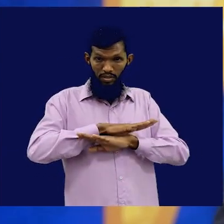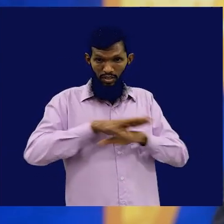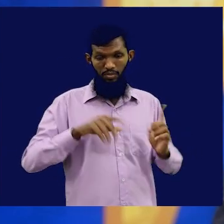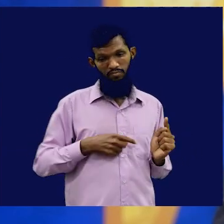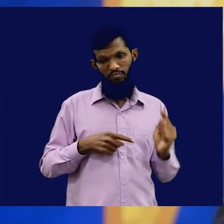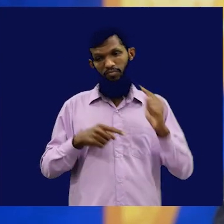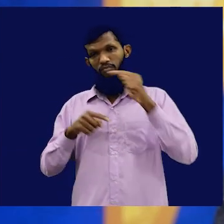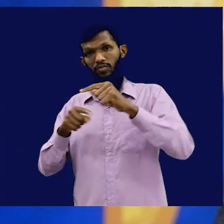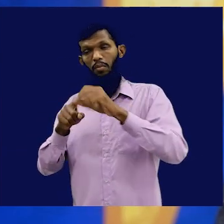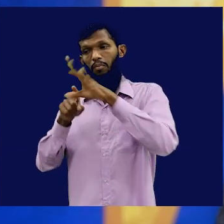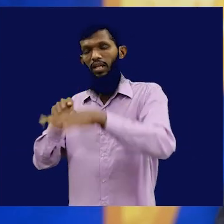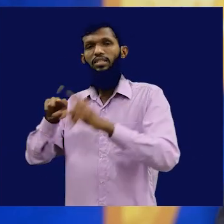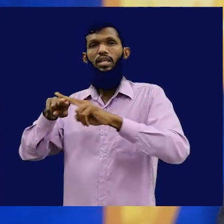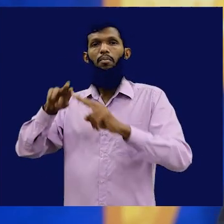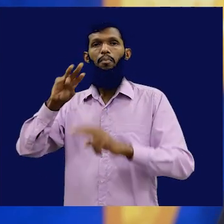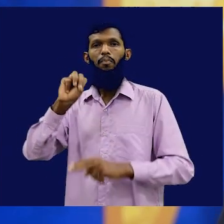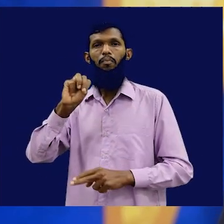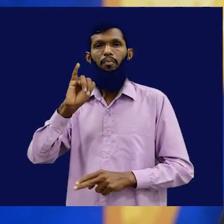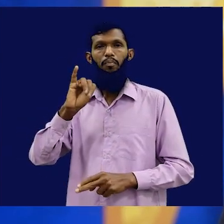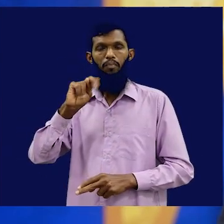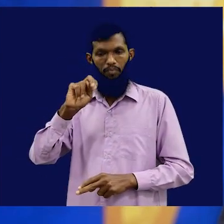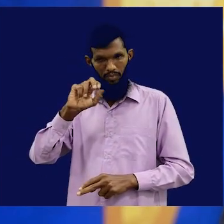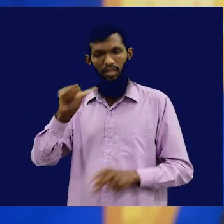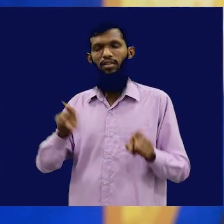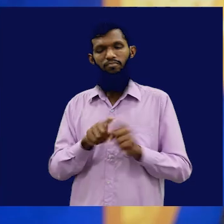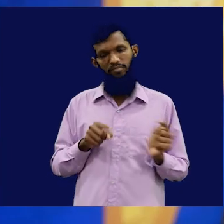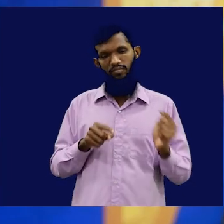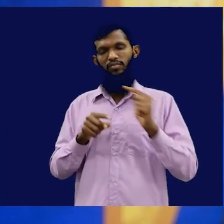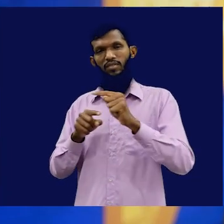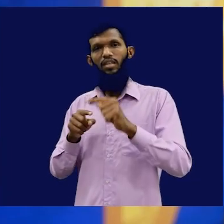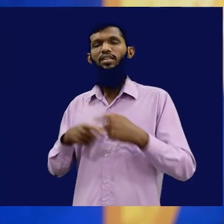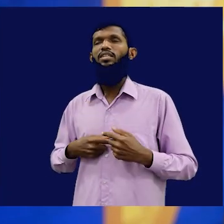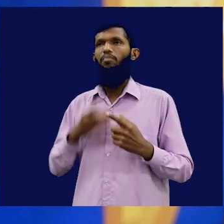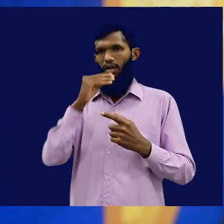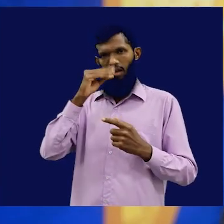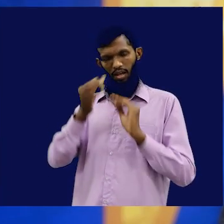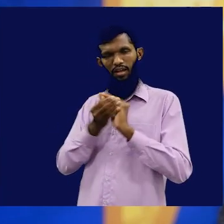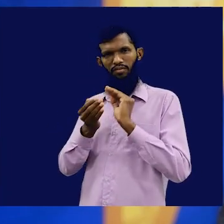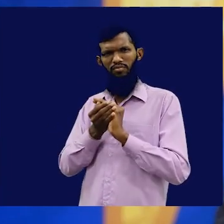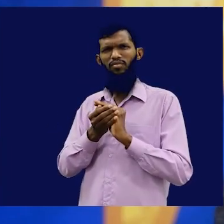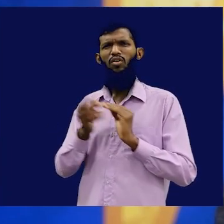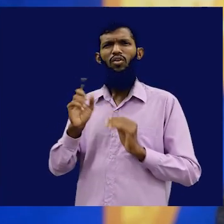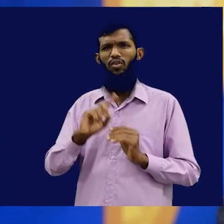and reach Mina before Dhuhr prayer. During travel, recite Talbiyah frequently.